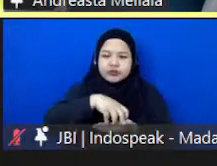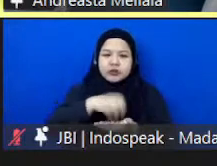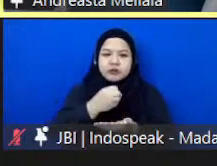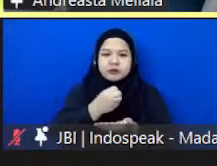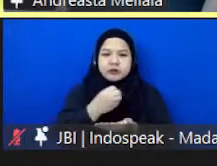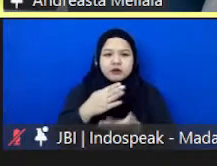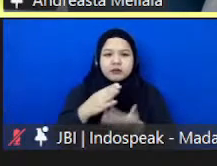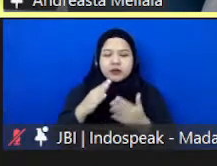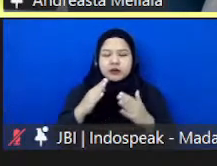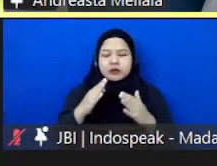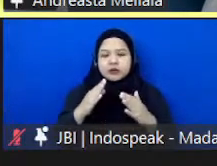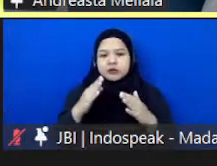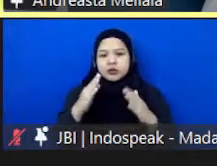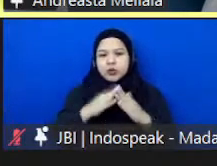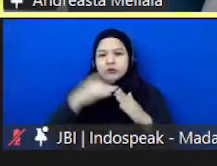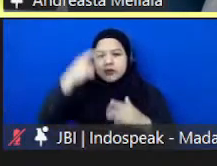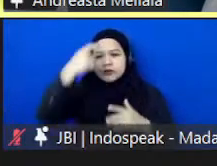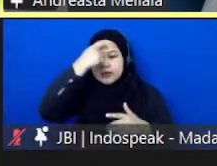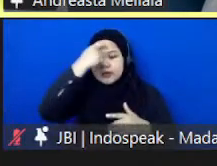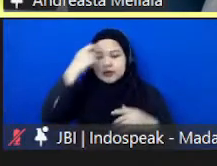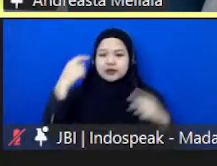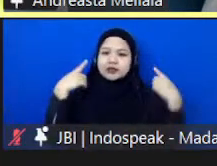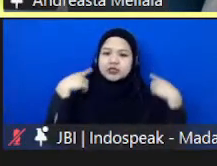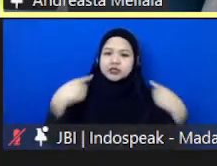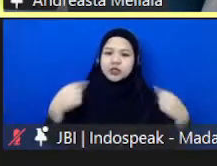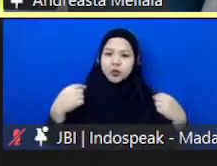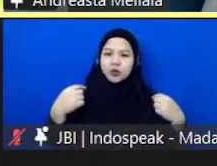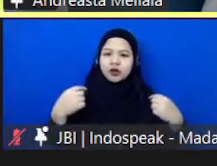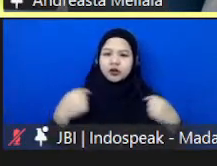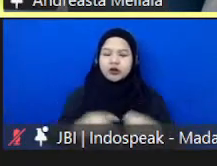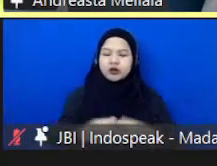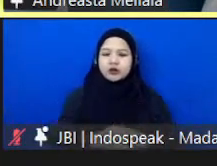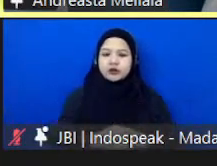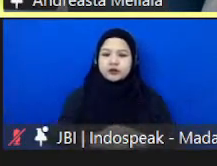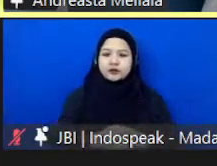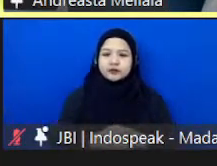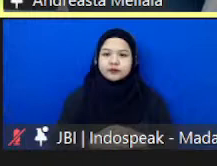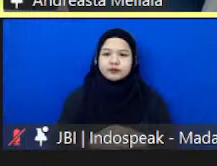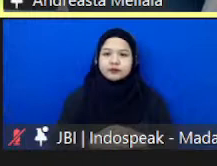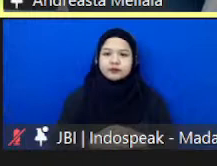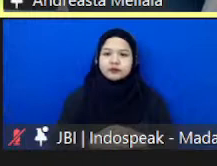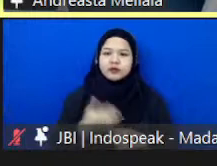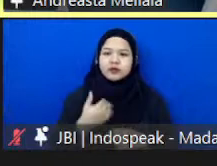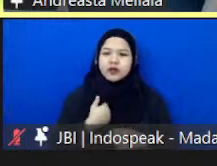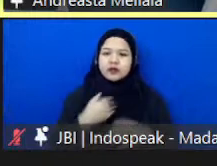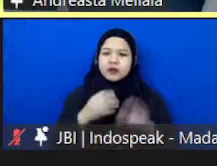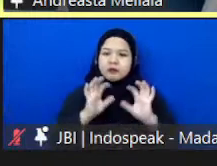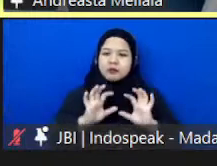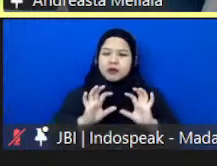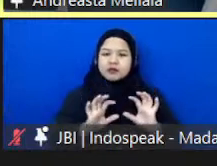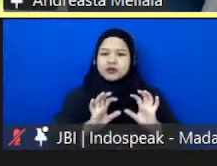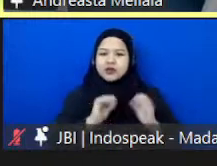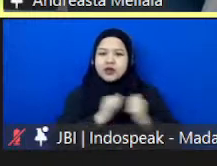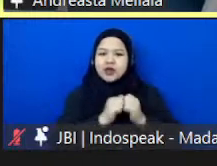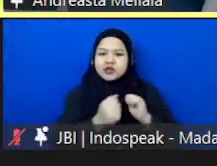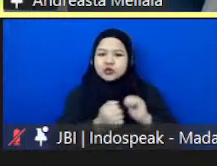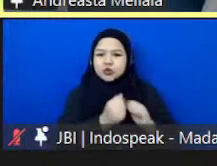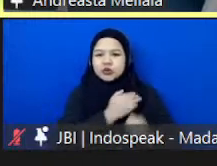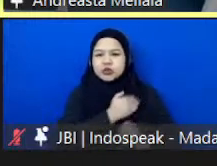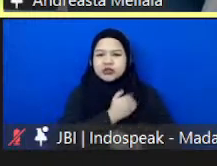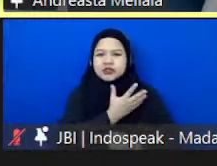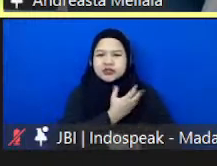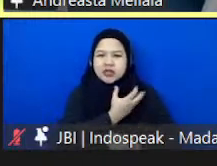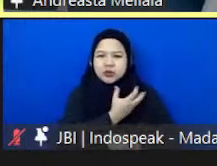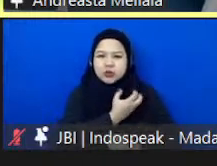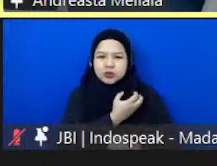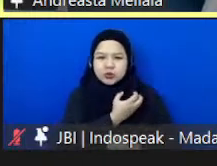Java Island. It means that a lot of heart disease cases in